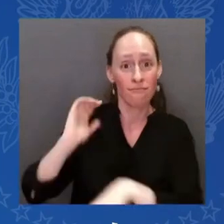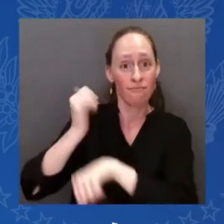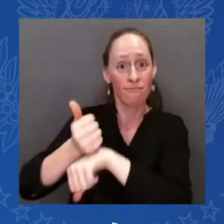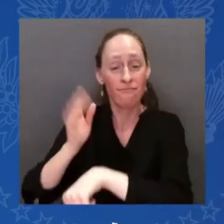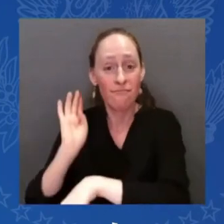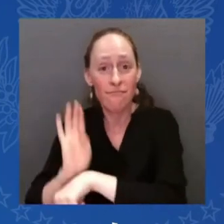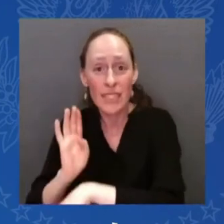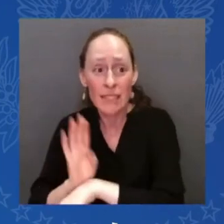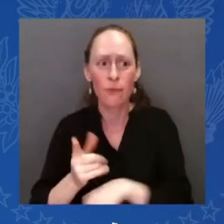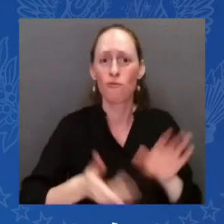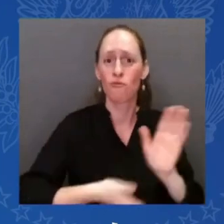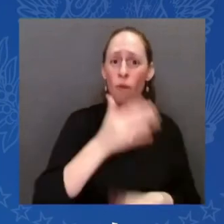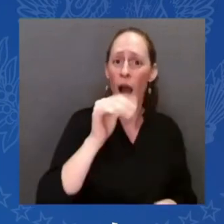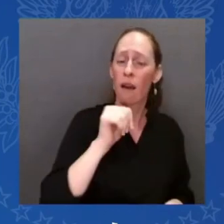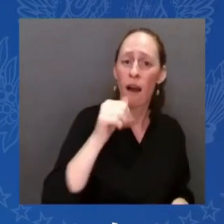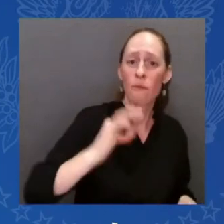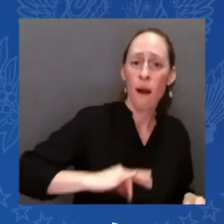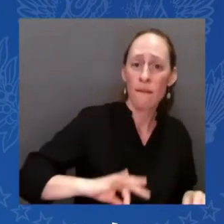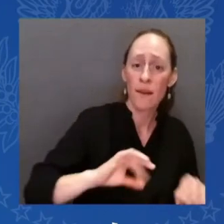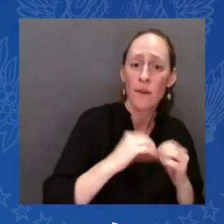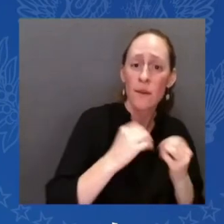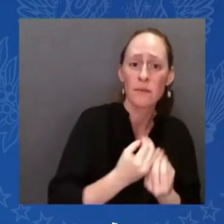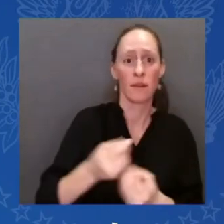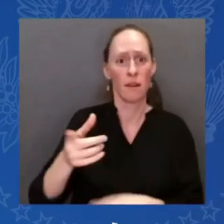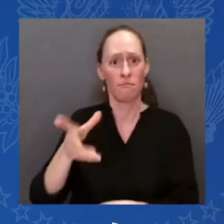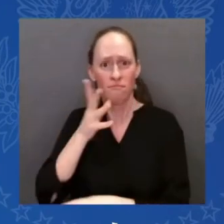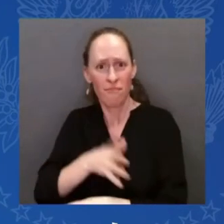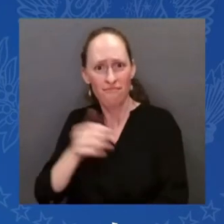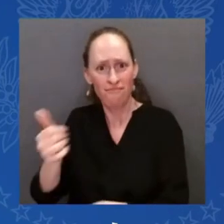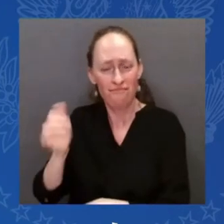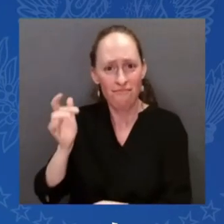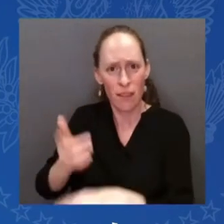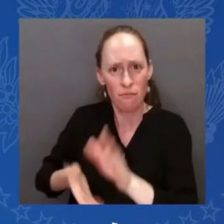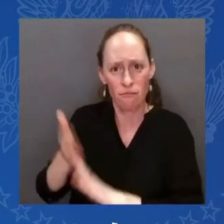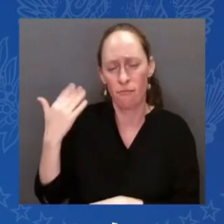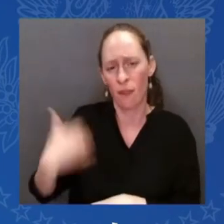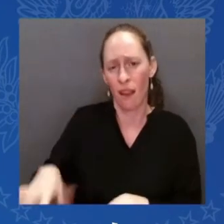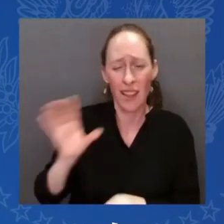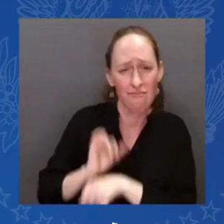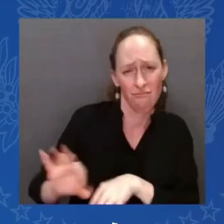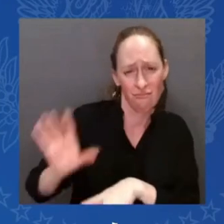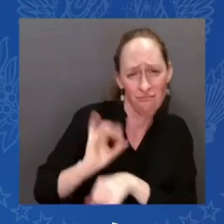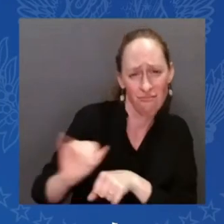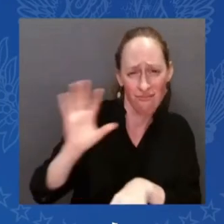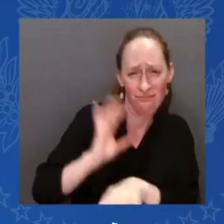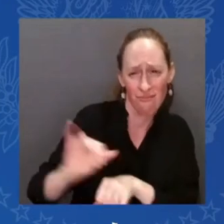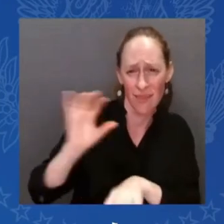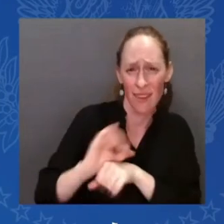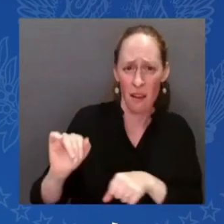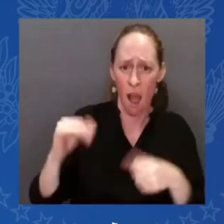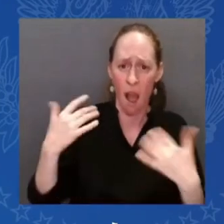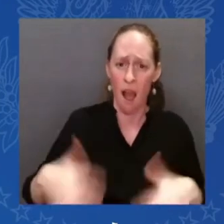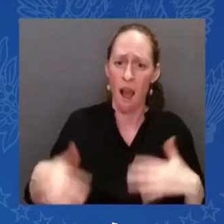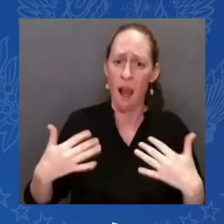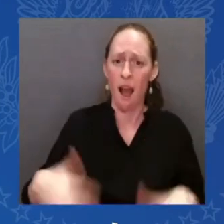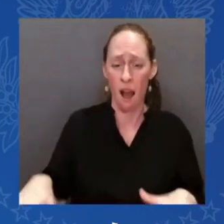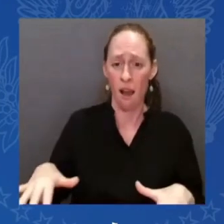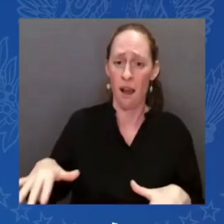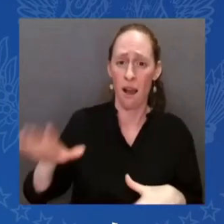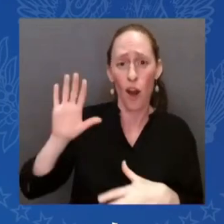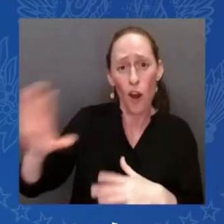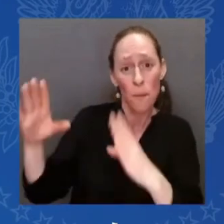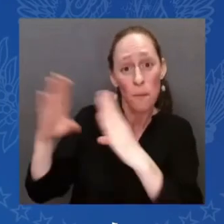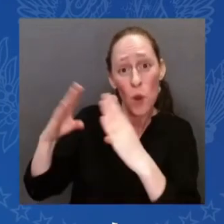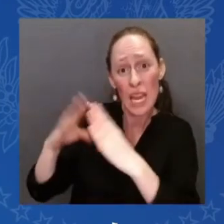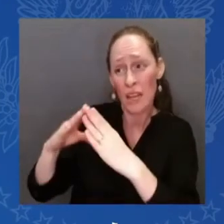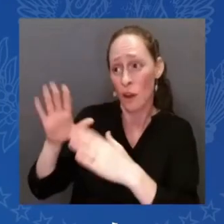worked tirelessly to tell the stories of your community. And you've done so much to lift up the